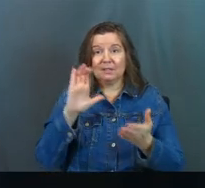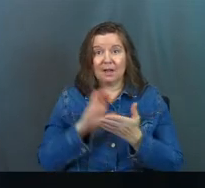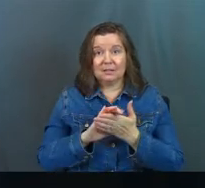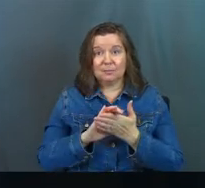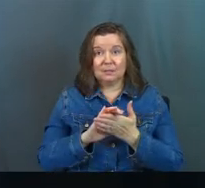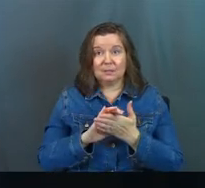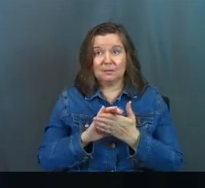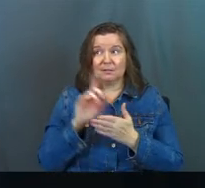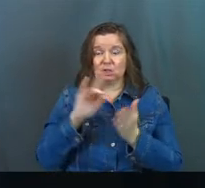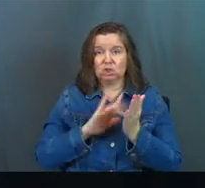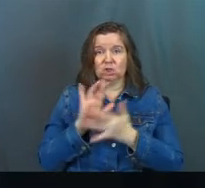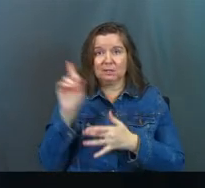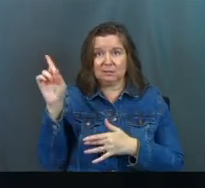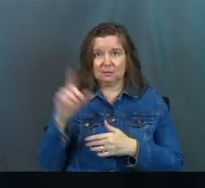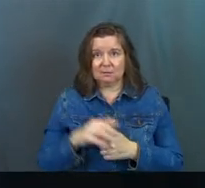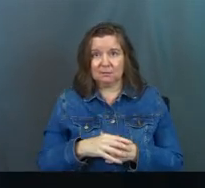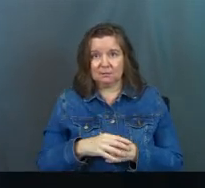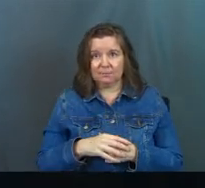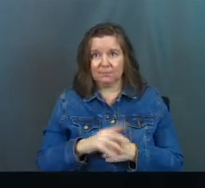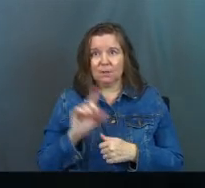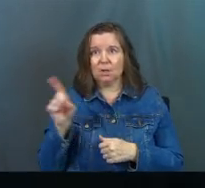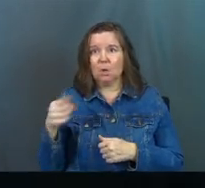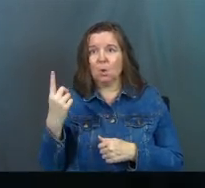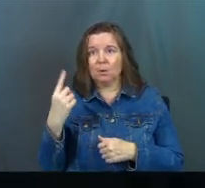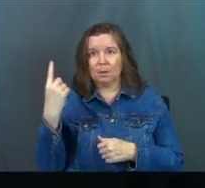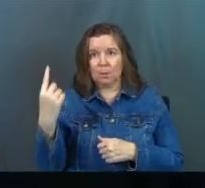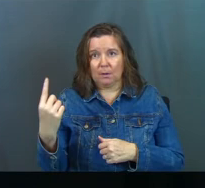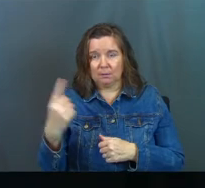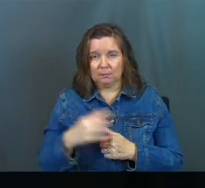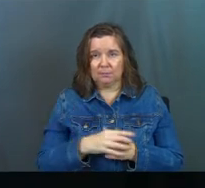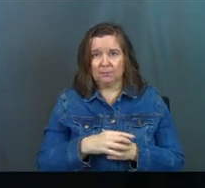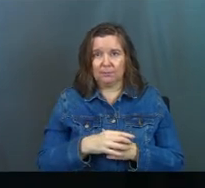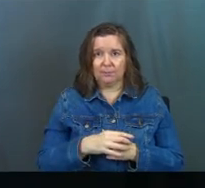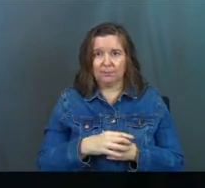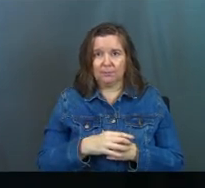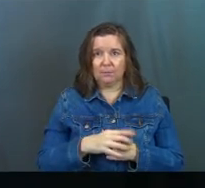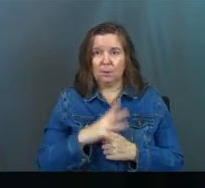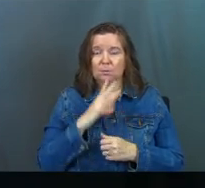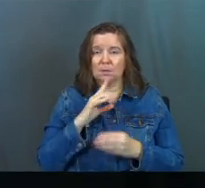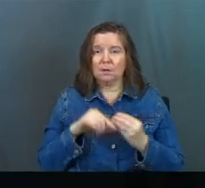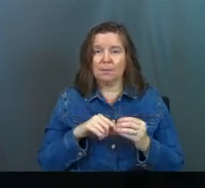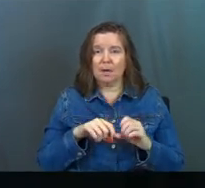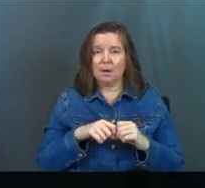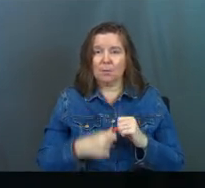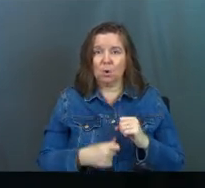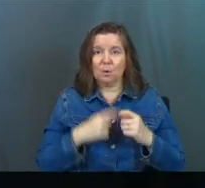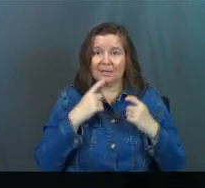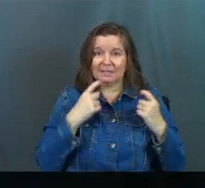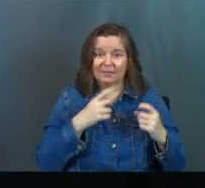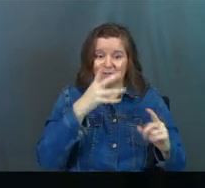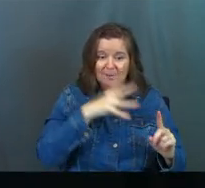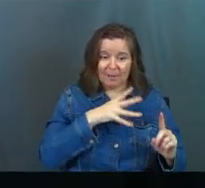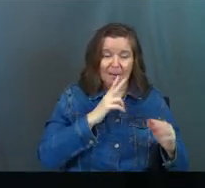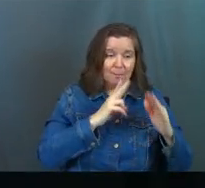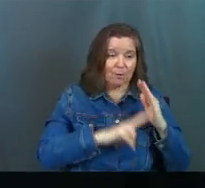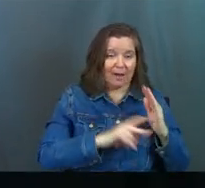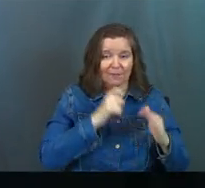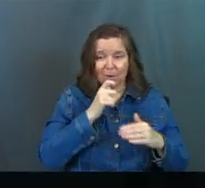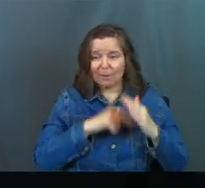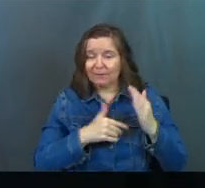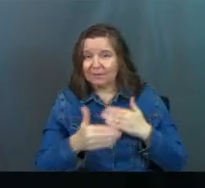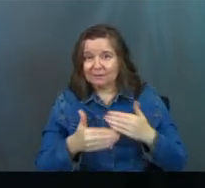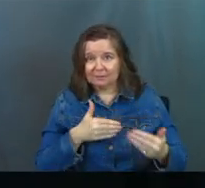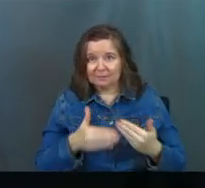husband, Jesus. The only one. We're talking about a broken, sinful man here, prophet or no